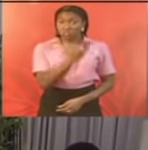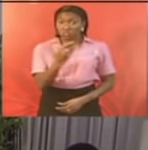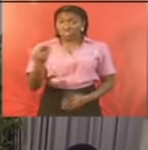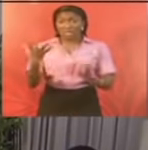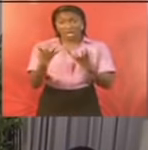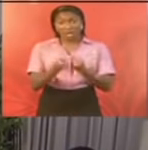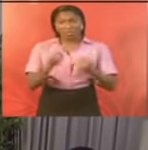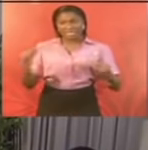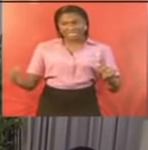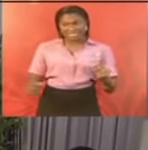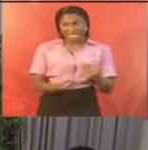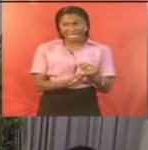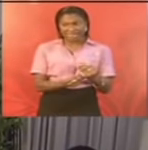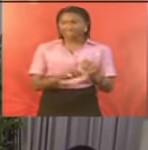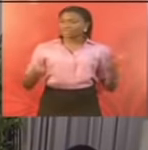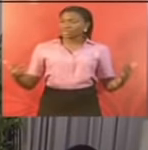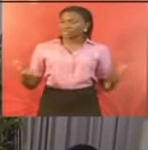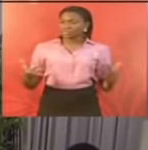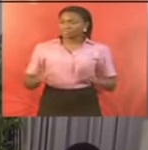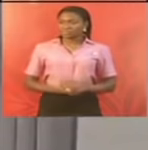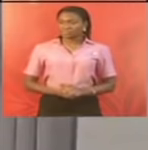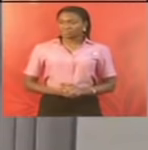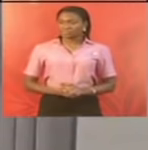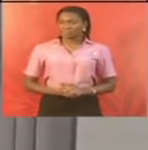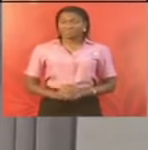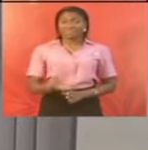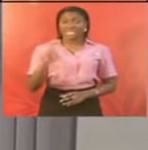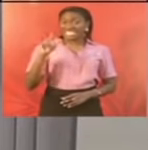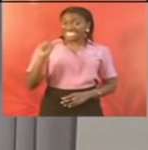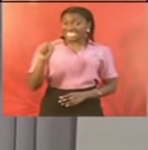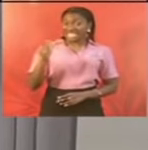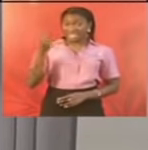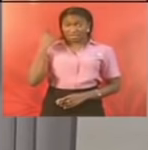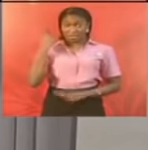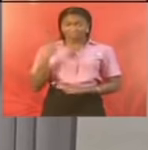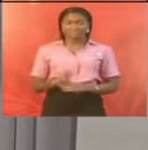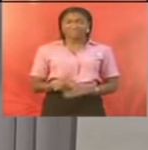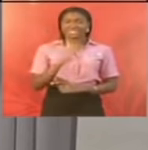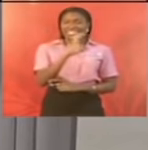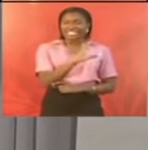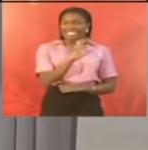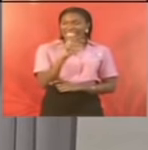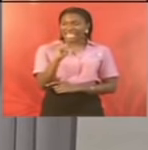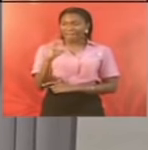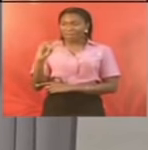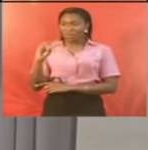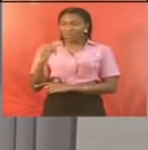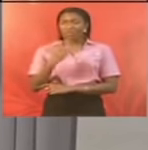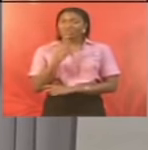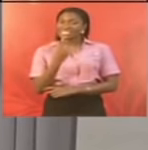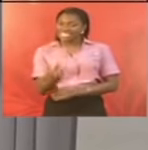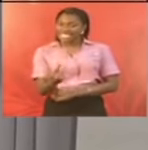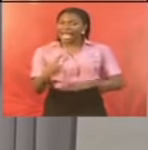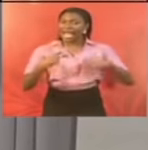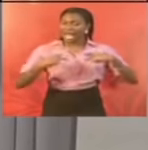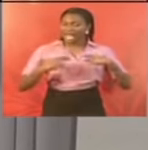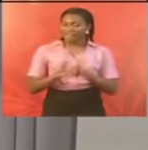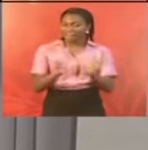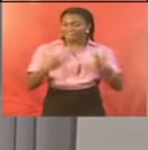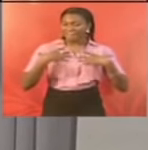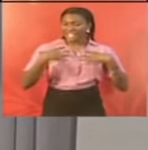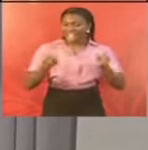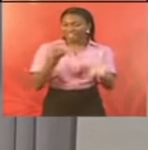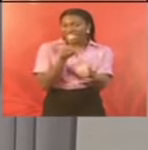important issue. CMO did say on Saturday we do have the public health inspectors that could be relied upon, and